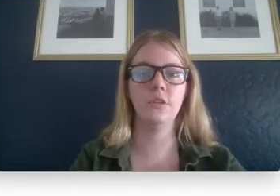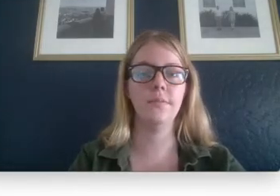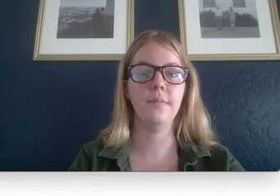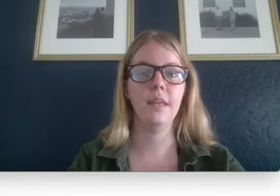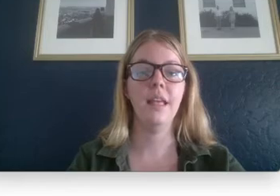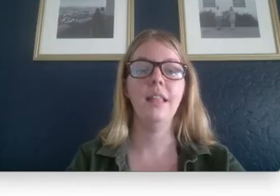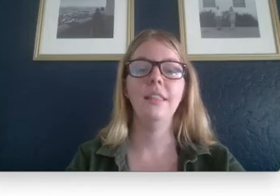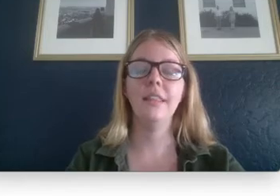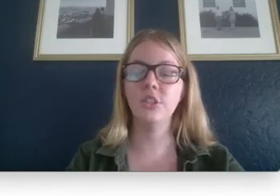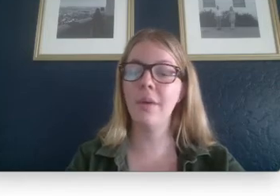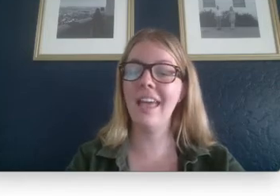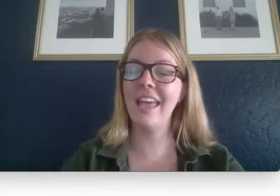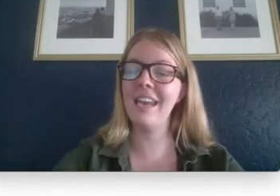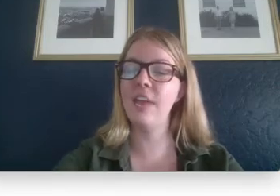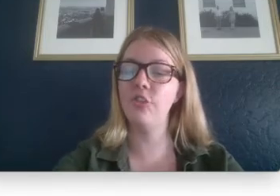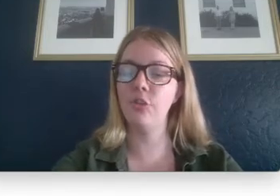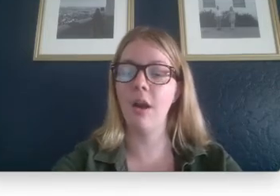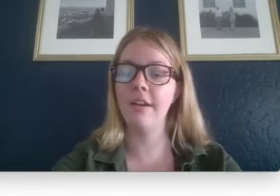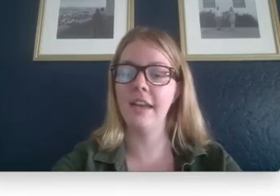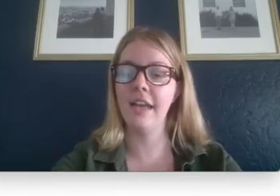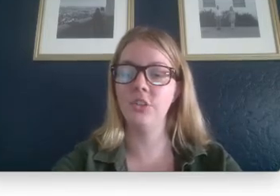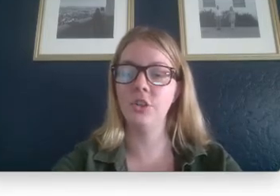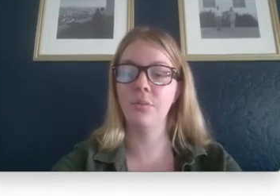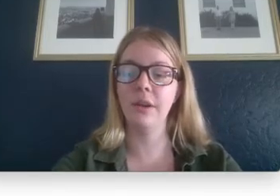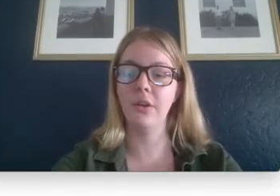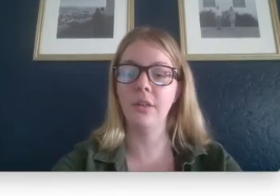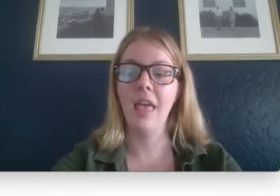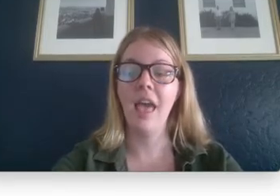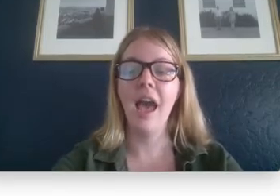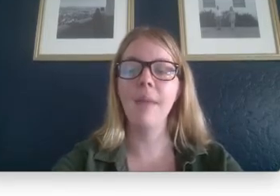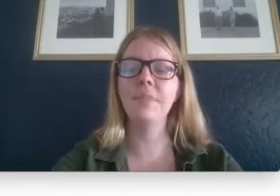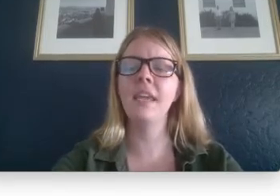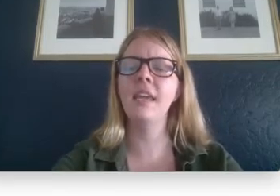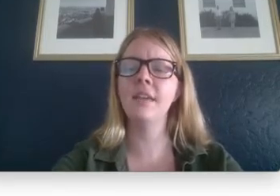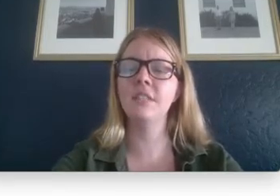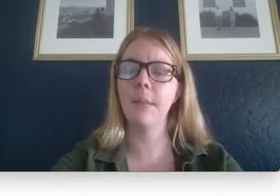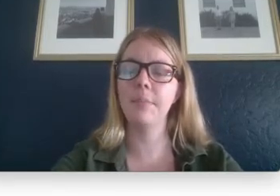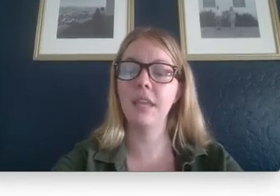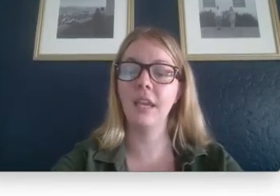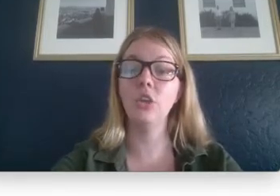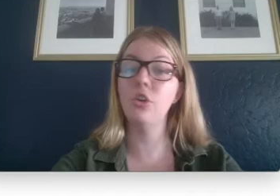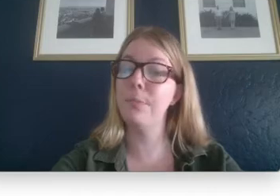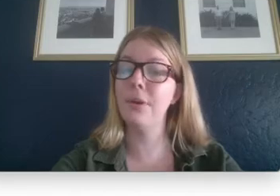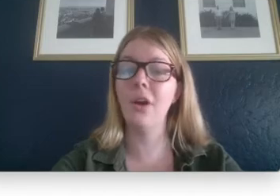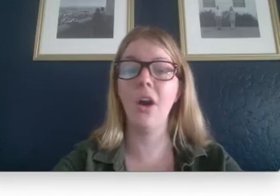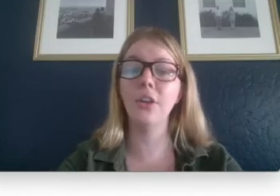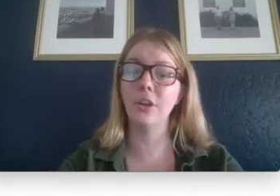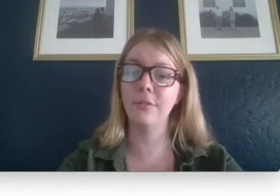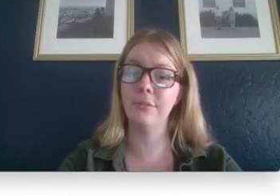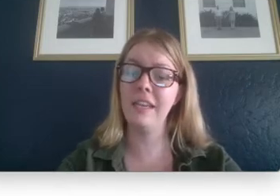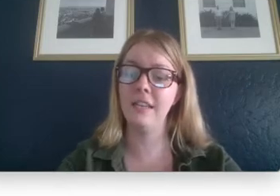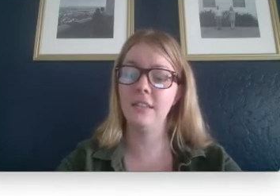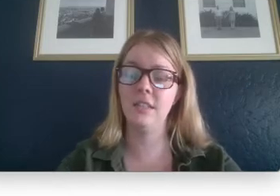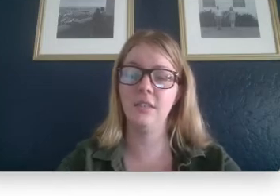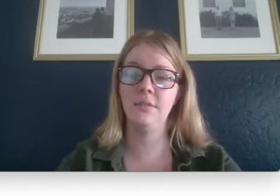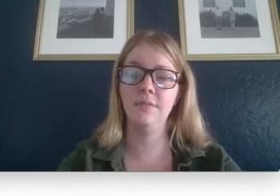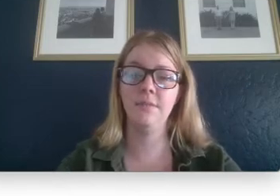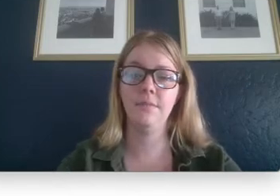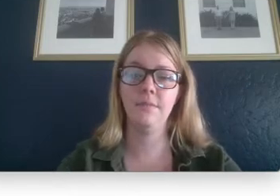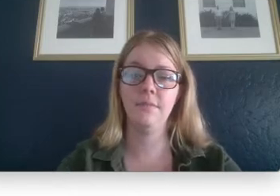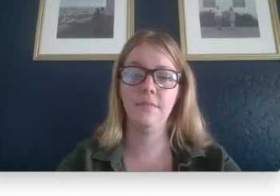shh. Let's go ahead and do our next riddle. I'm thinking of something you put on your